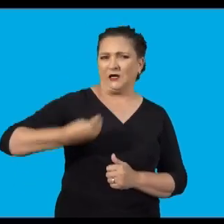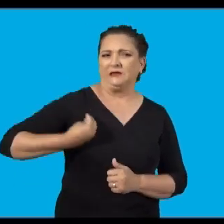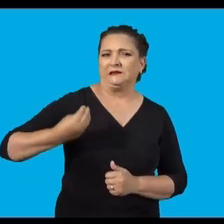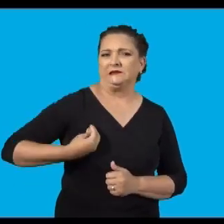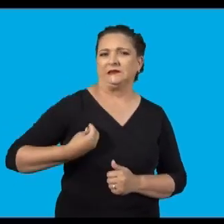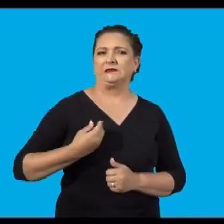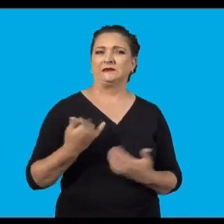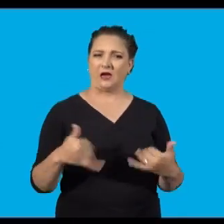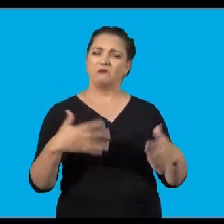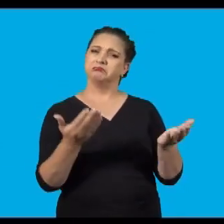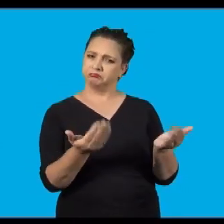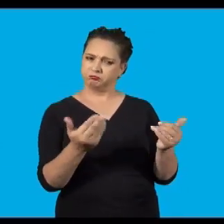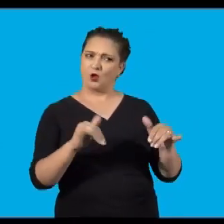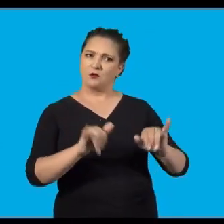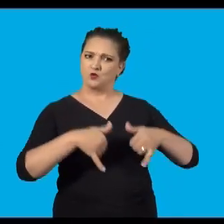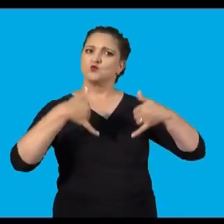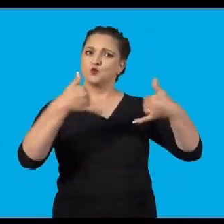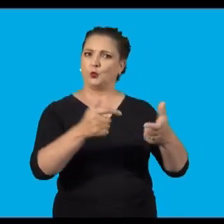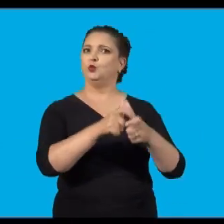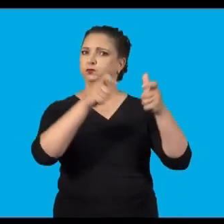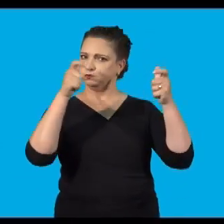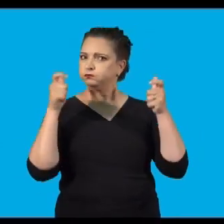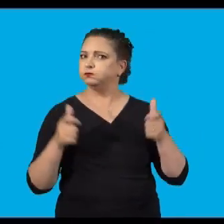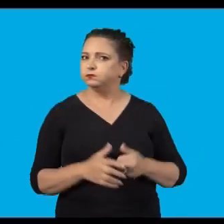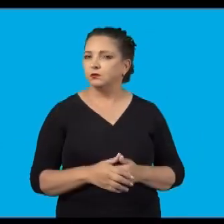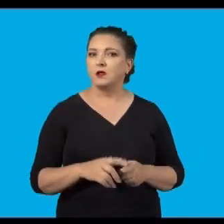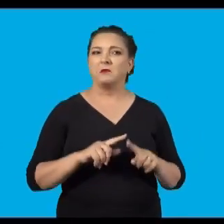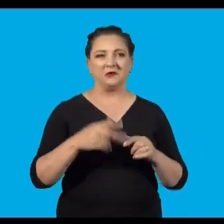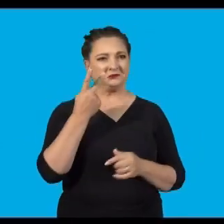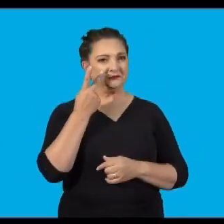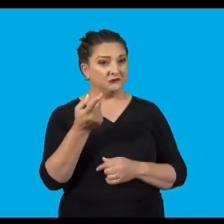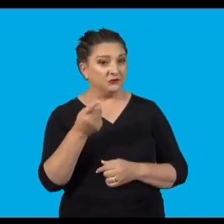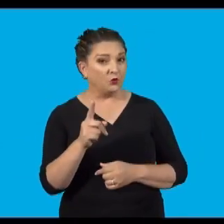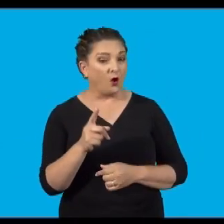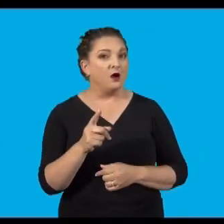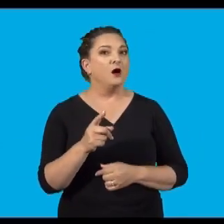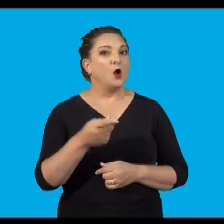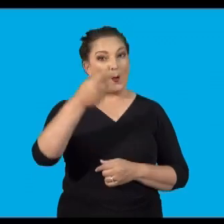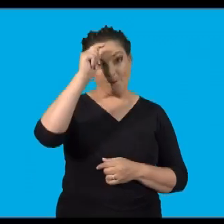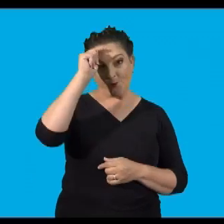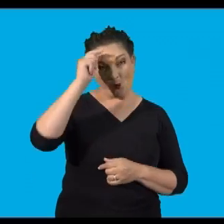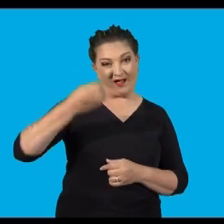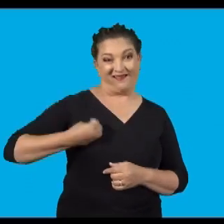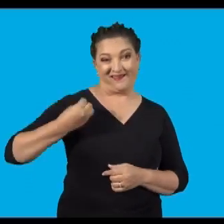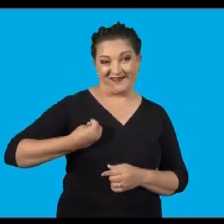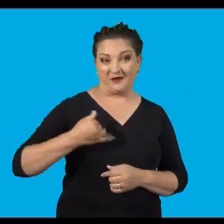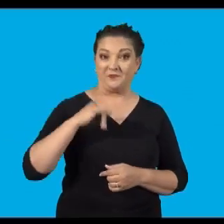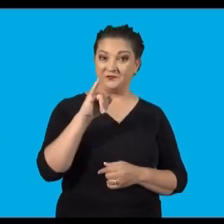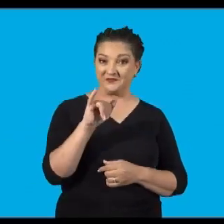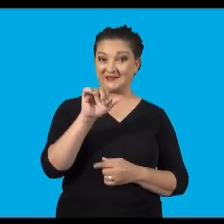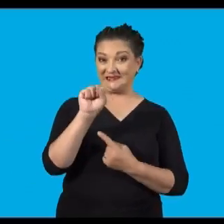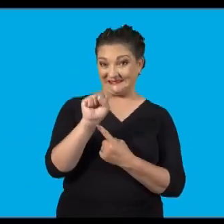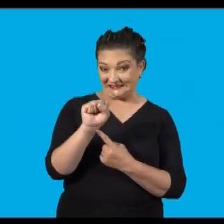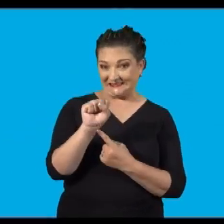boy was expecting a huge reward for his effort. I want you to take note how a young boy is expecting, all right? Look